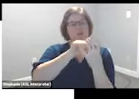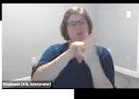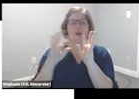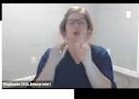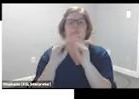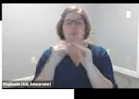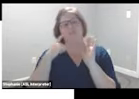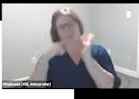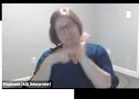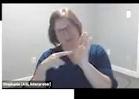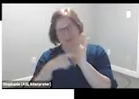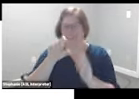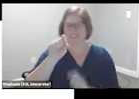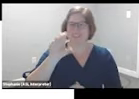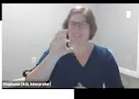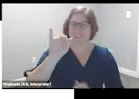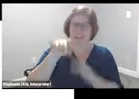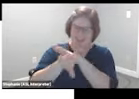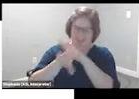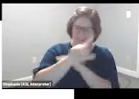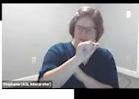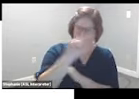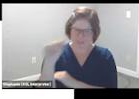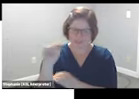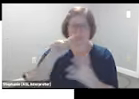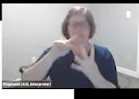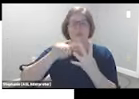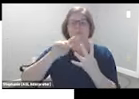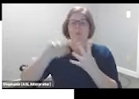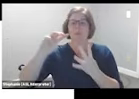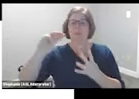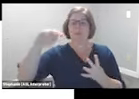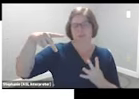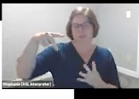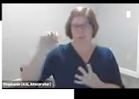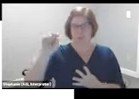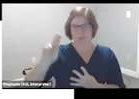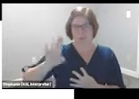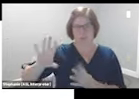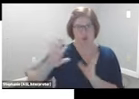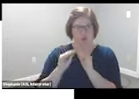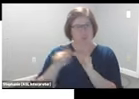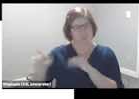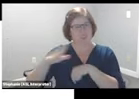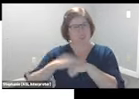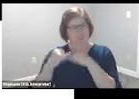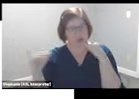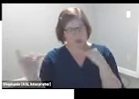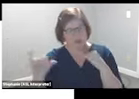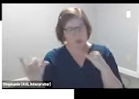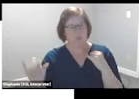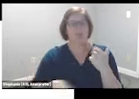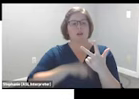such as SciAccess 2020, the Multiple Perspectives Conference that OSU hosted in April that was also entirely online, and a conference